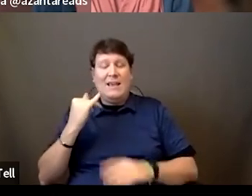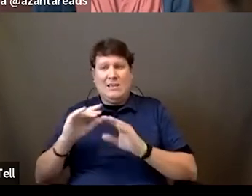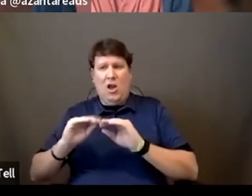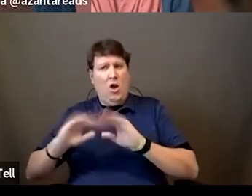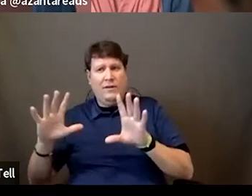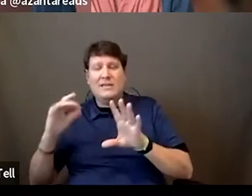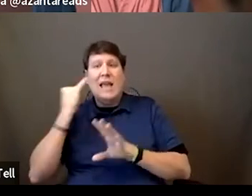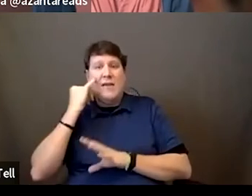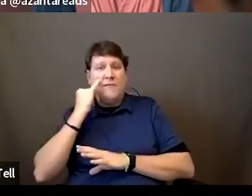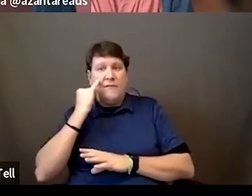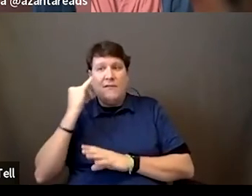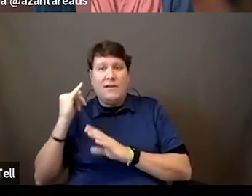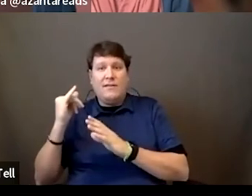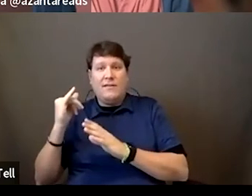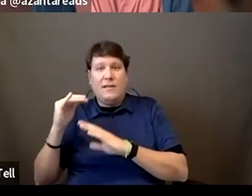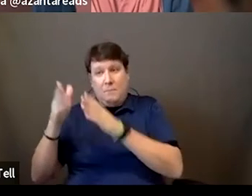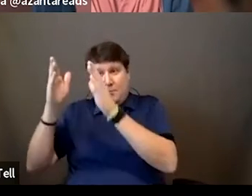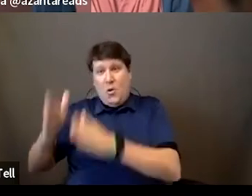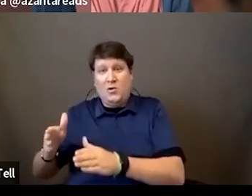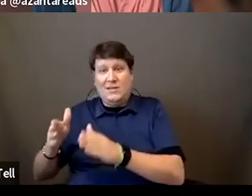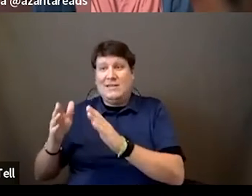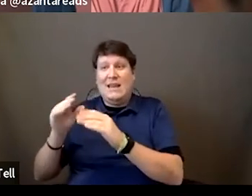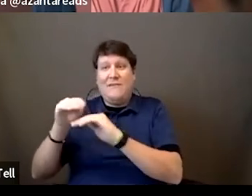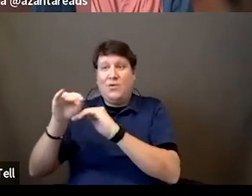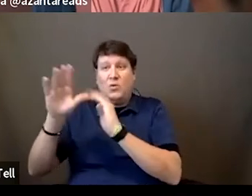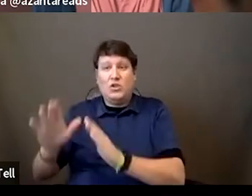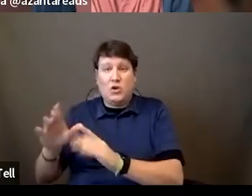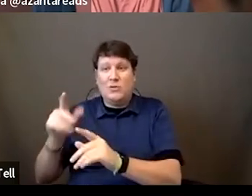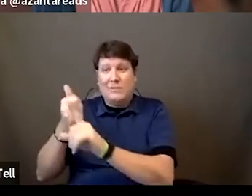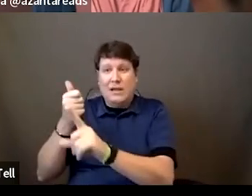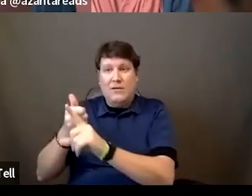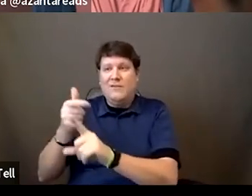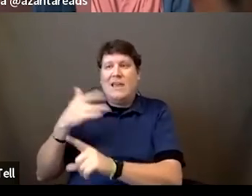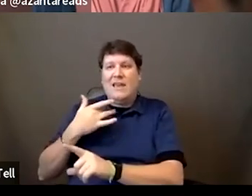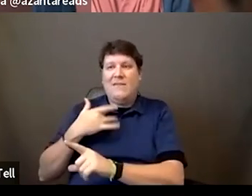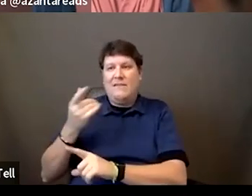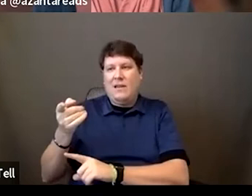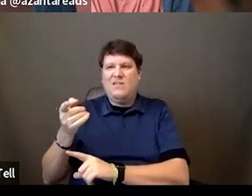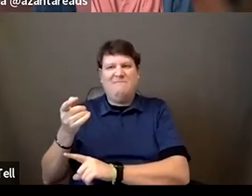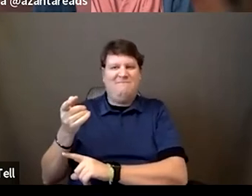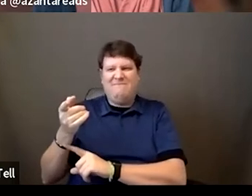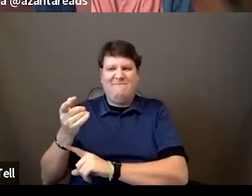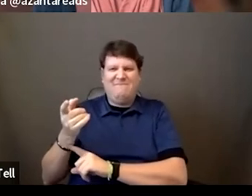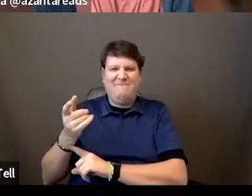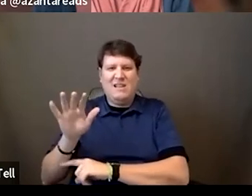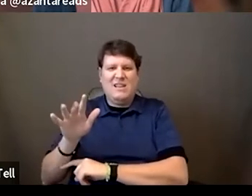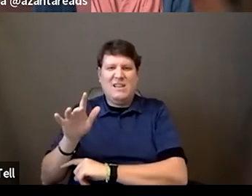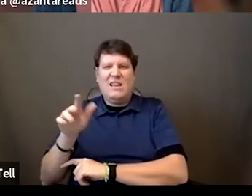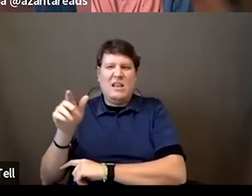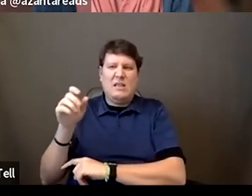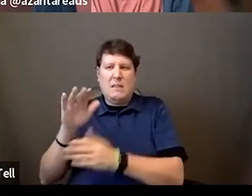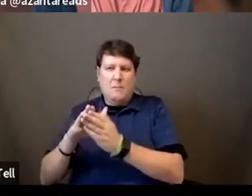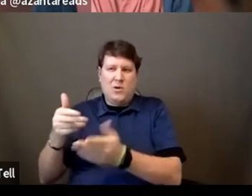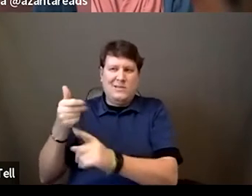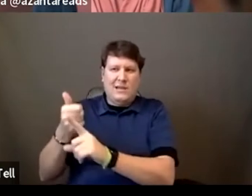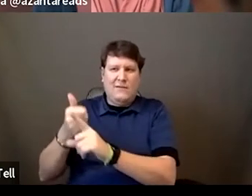heart and soul in the book that they're recommending. And then on the flip side, we can also tell when the book is just, it was okay